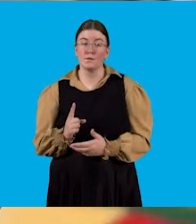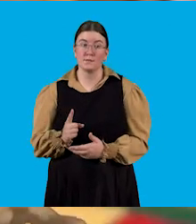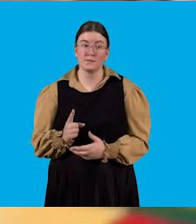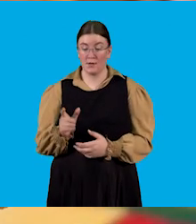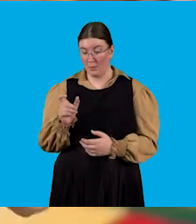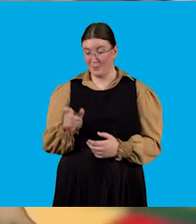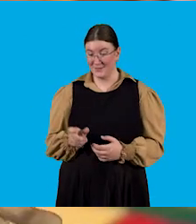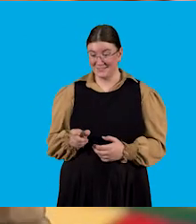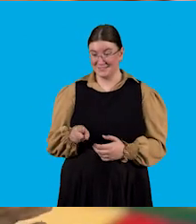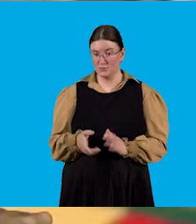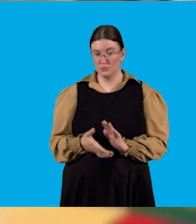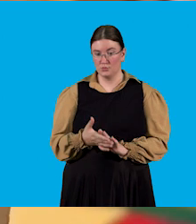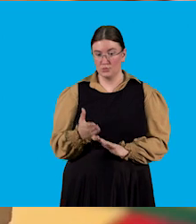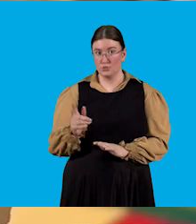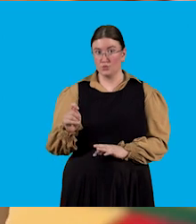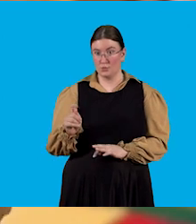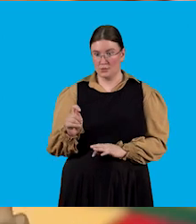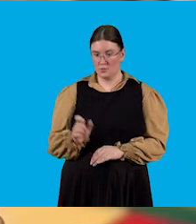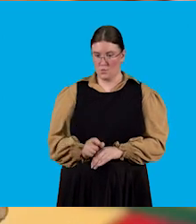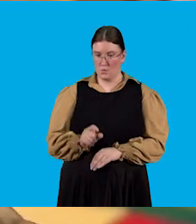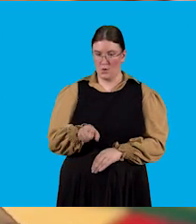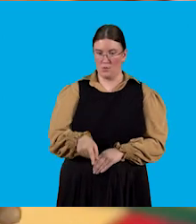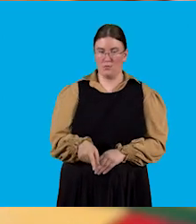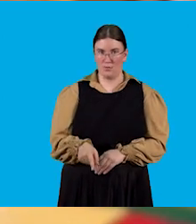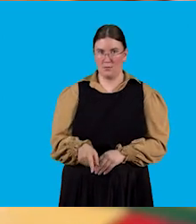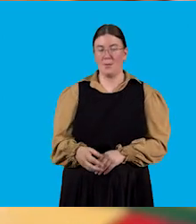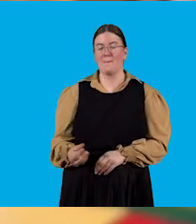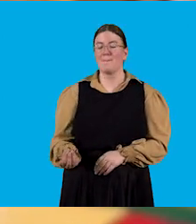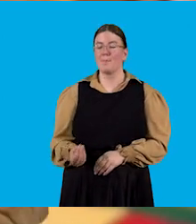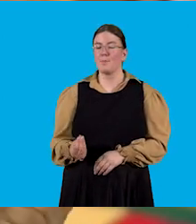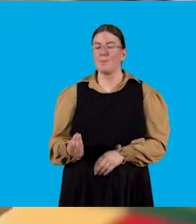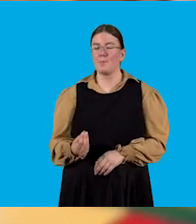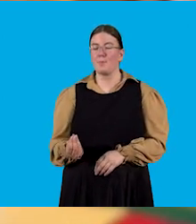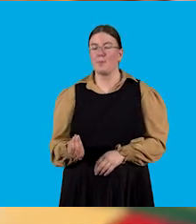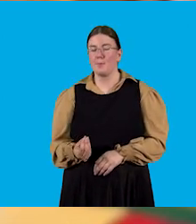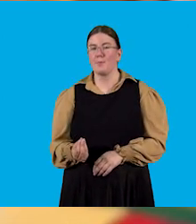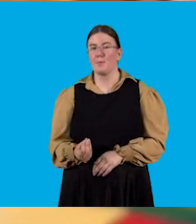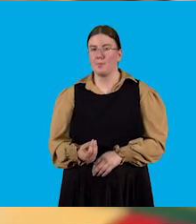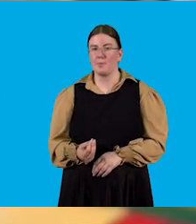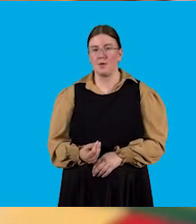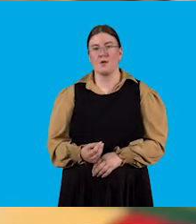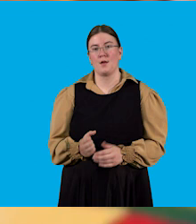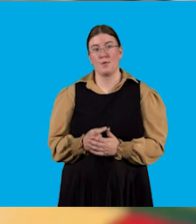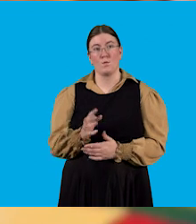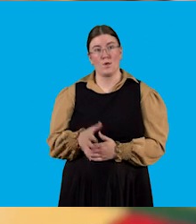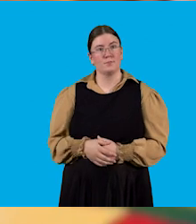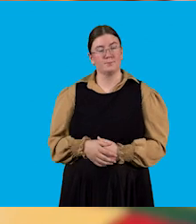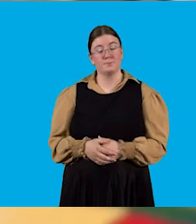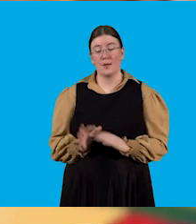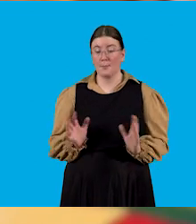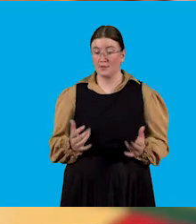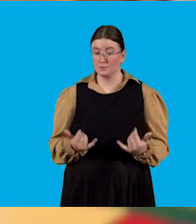when the person is urinating, they will experience pain when urinating. That is it from